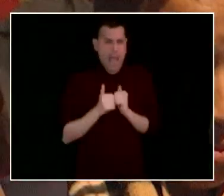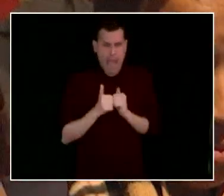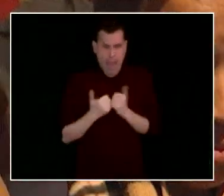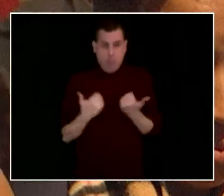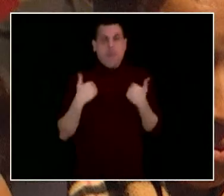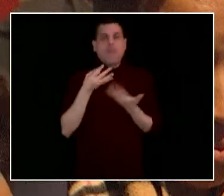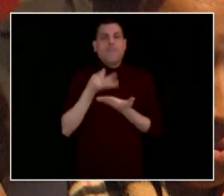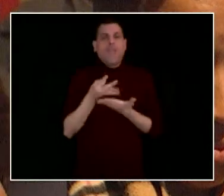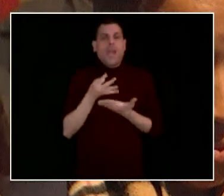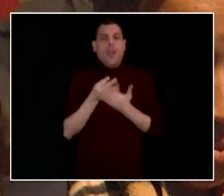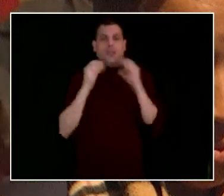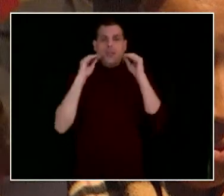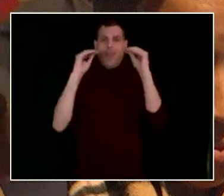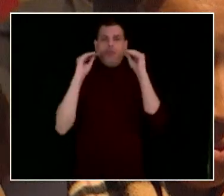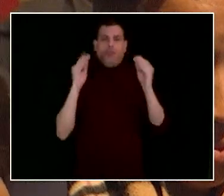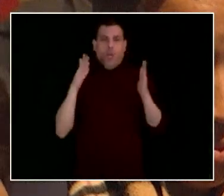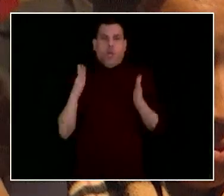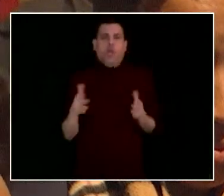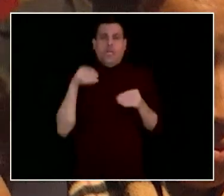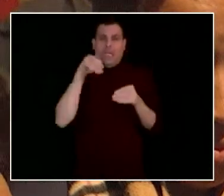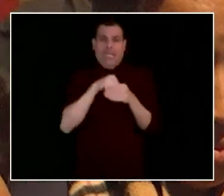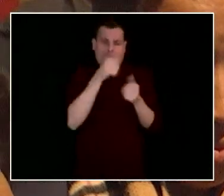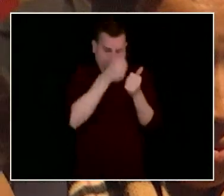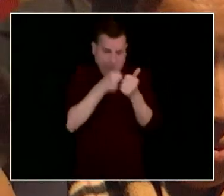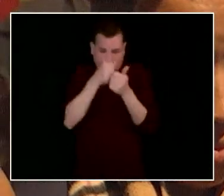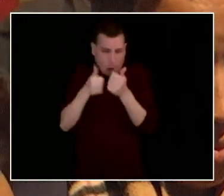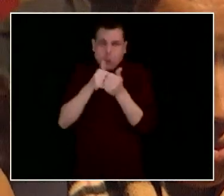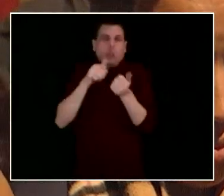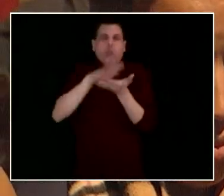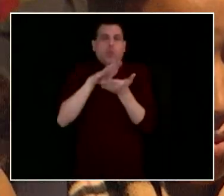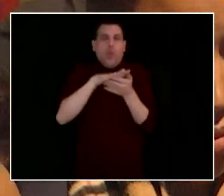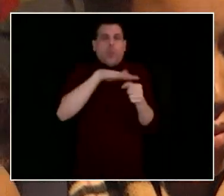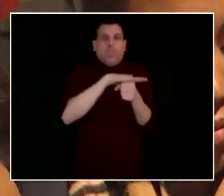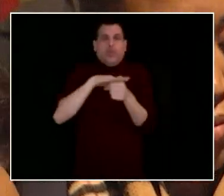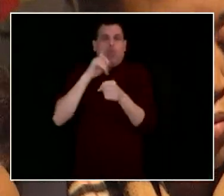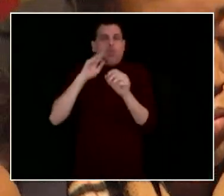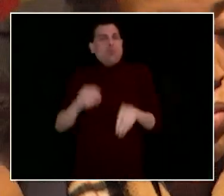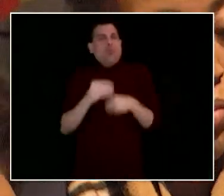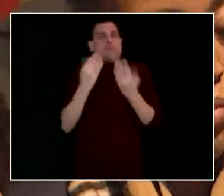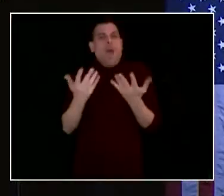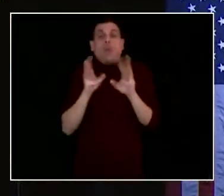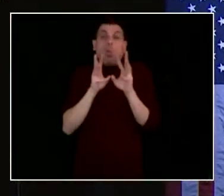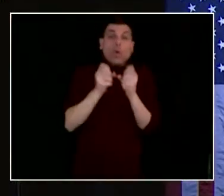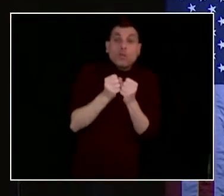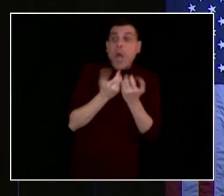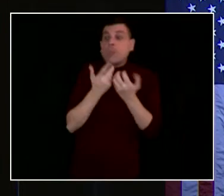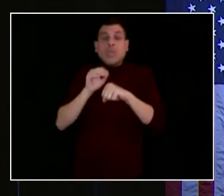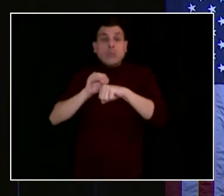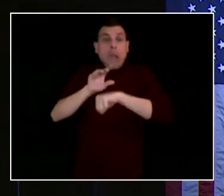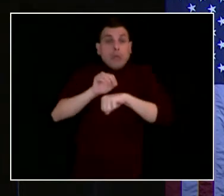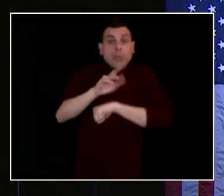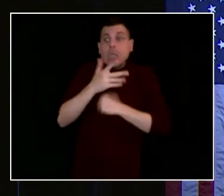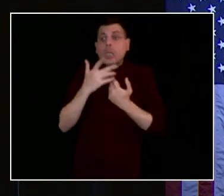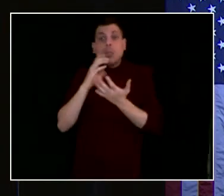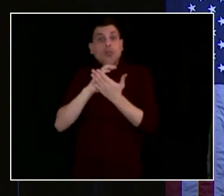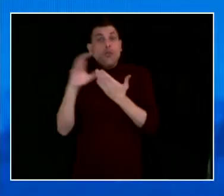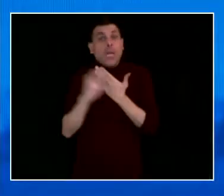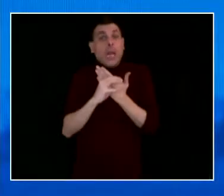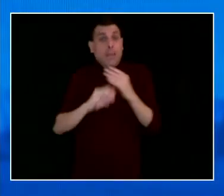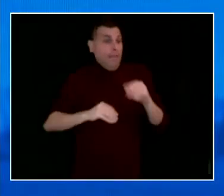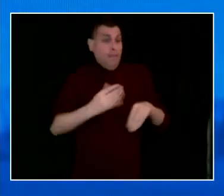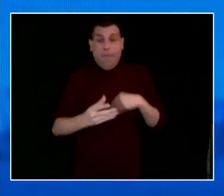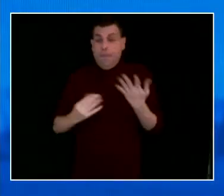every single school district to provide workshops, counseling, and curriculum. We will open